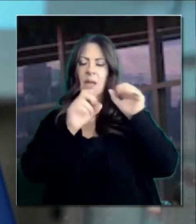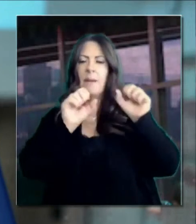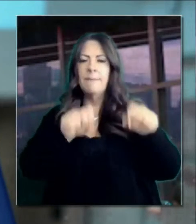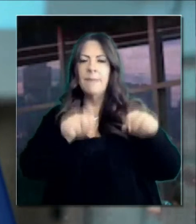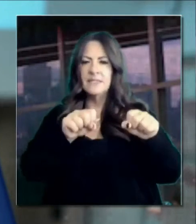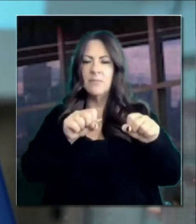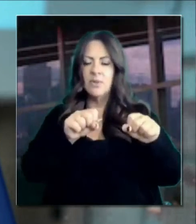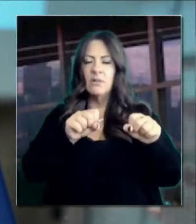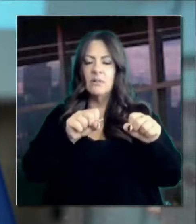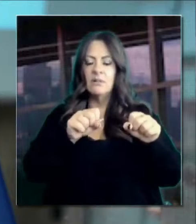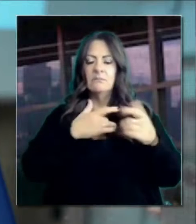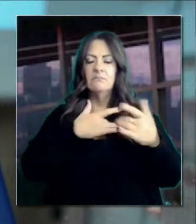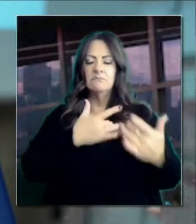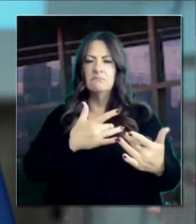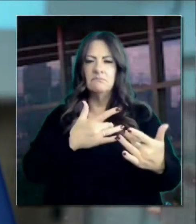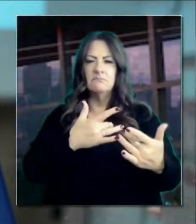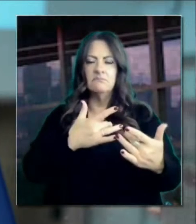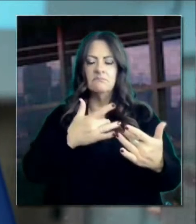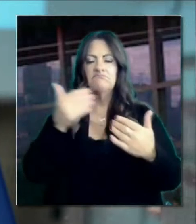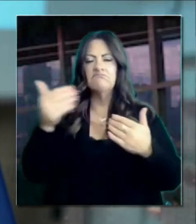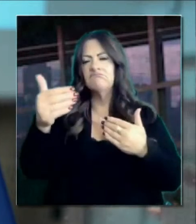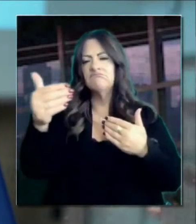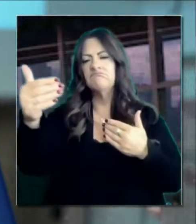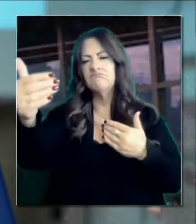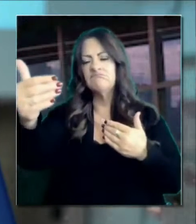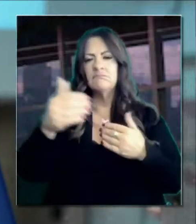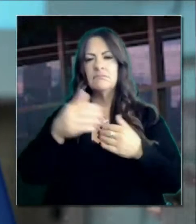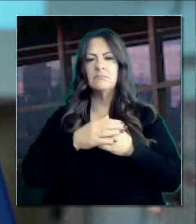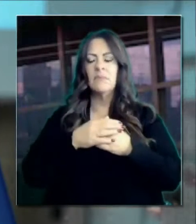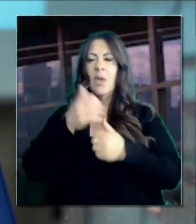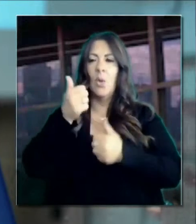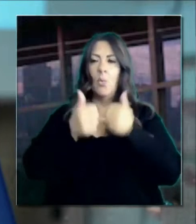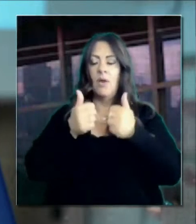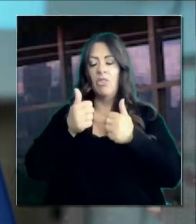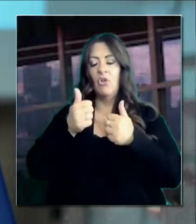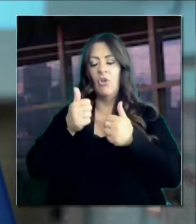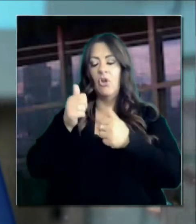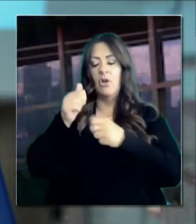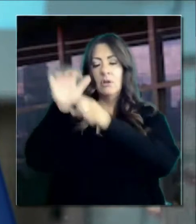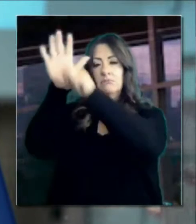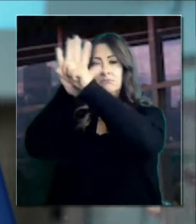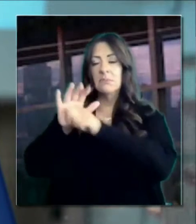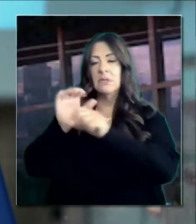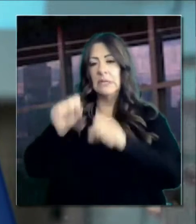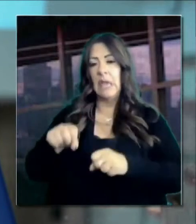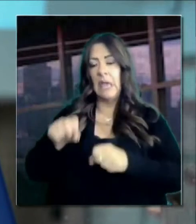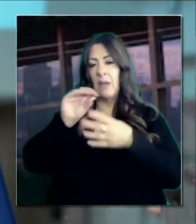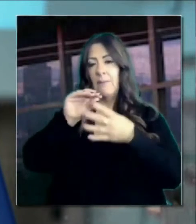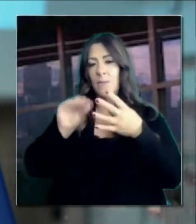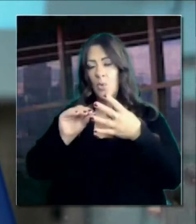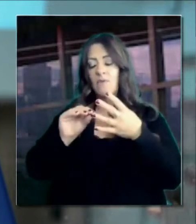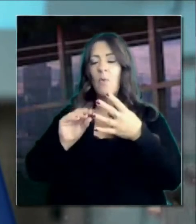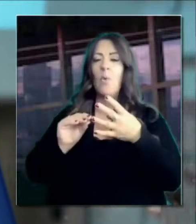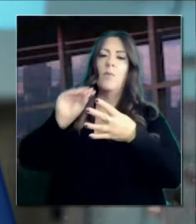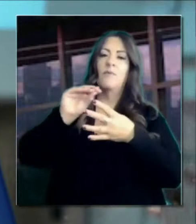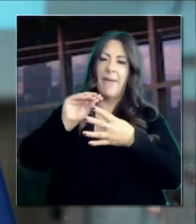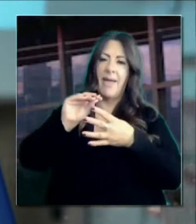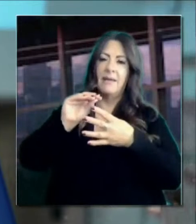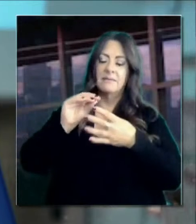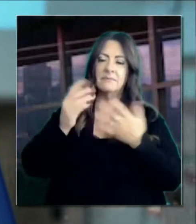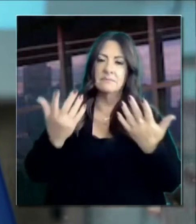in hospitals down the road. But for the blueprint, using actual transmission rates, actual test positivity